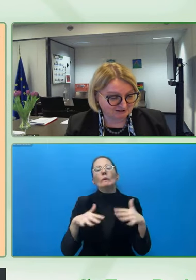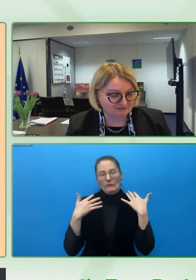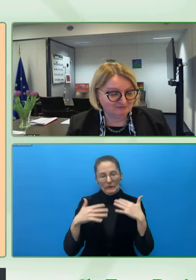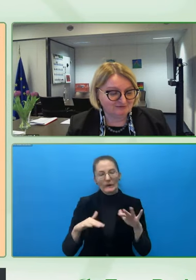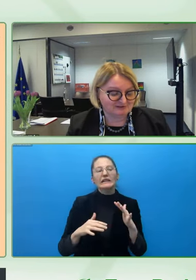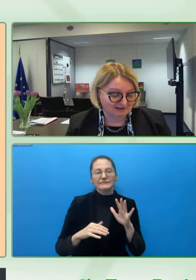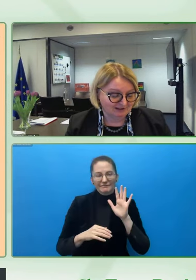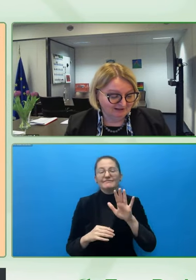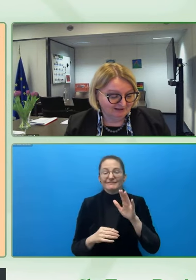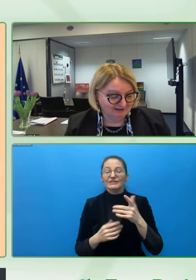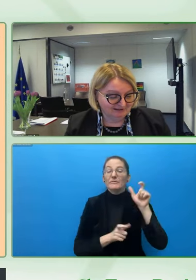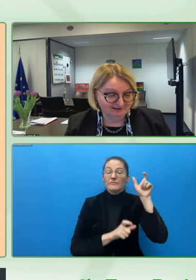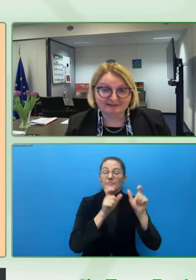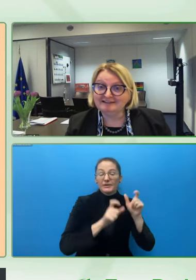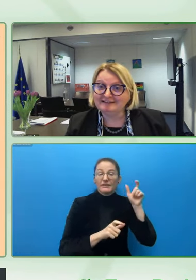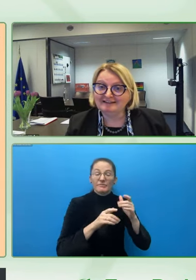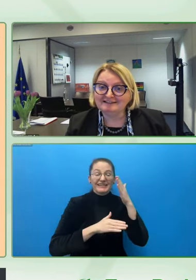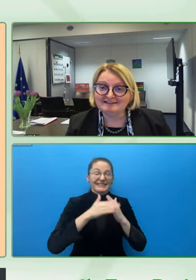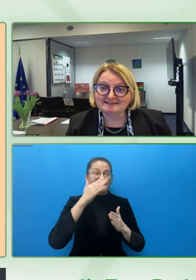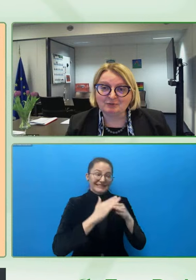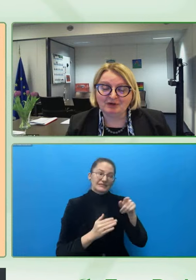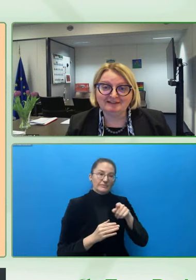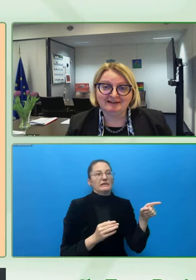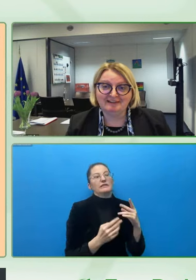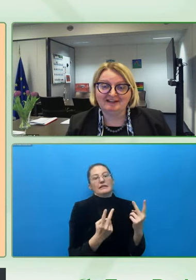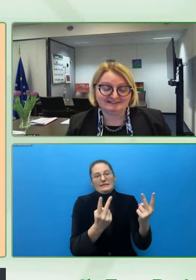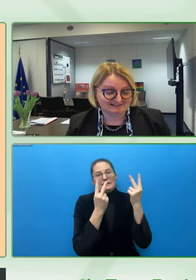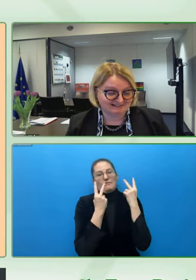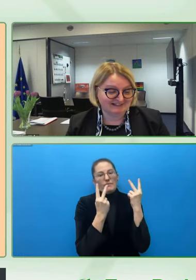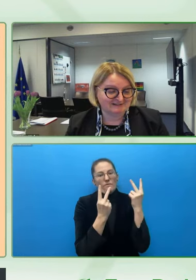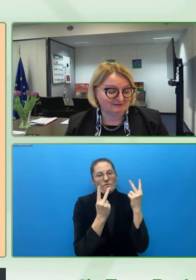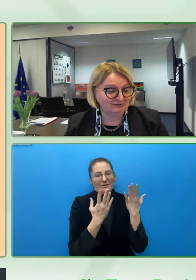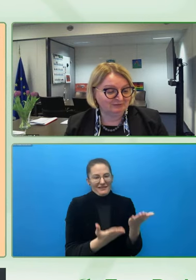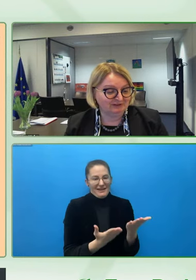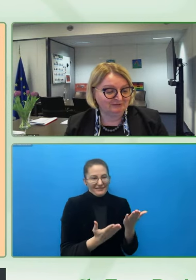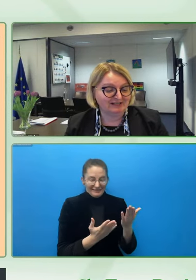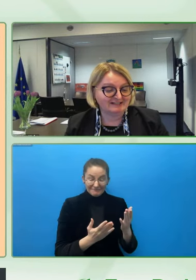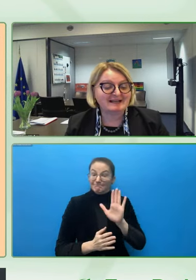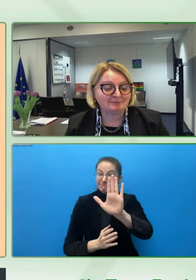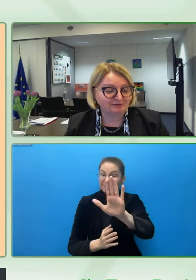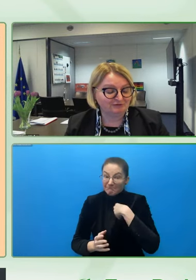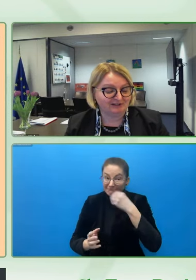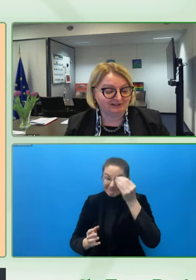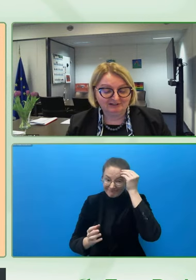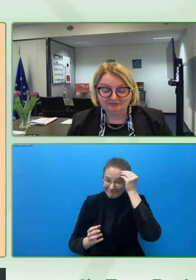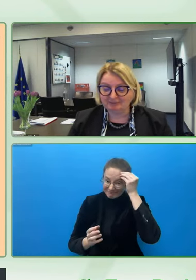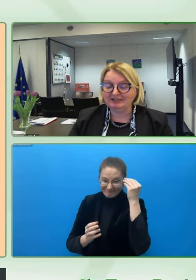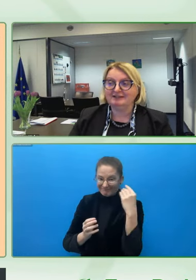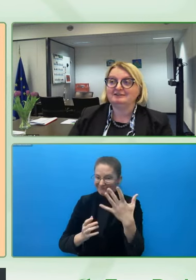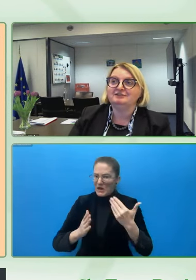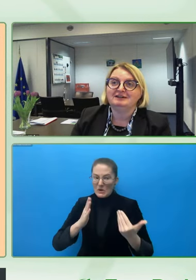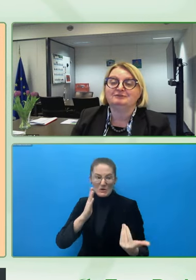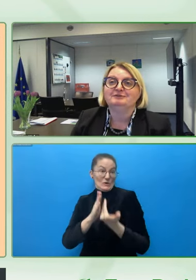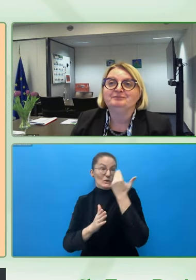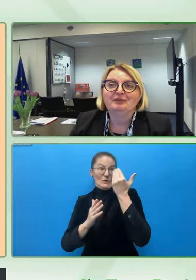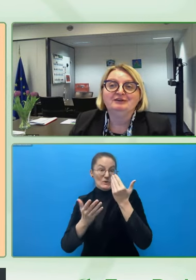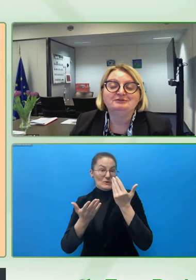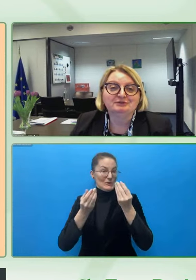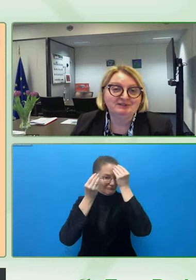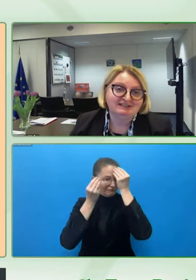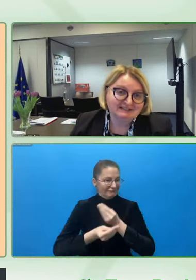fresh news, that is the one that, as you know very well, some of you are familiar with